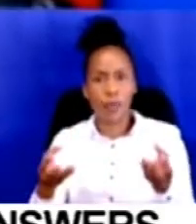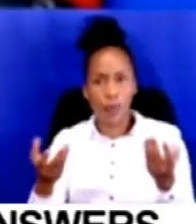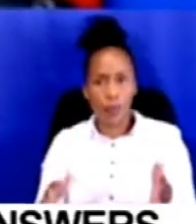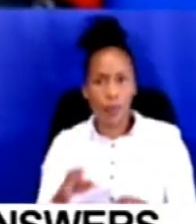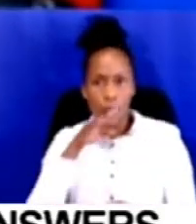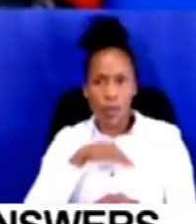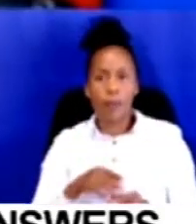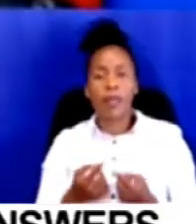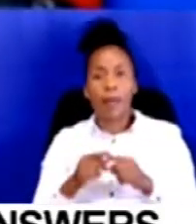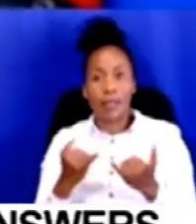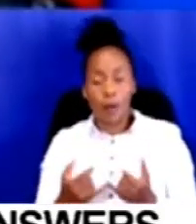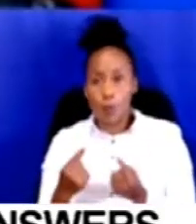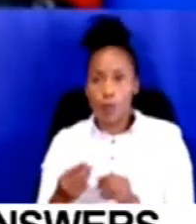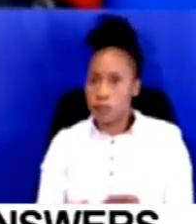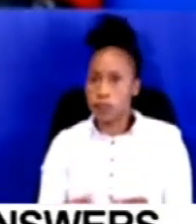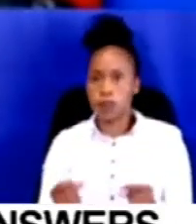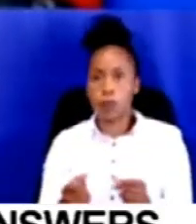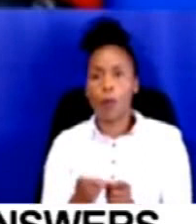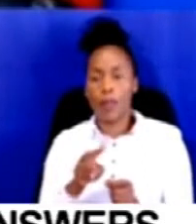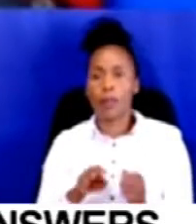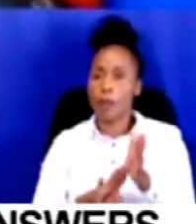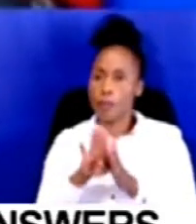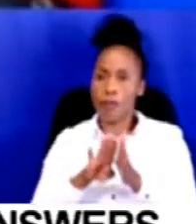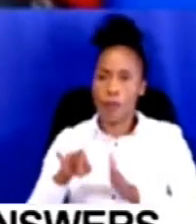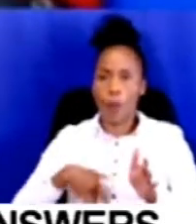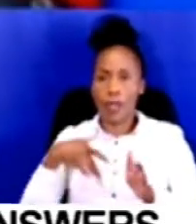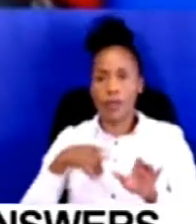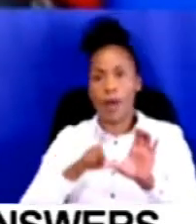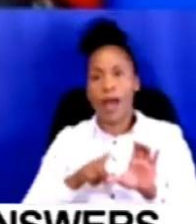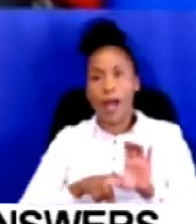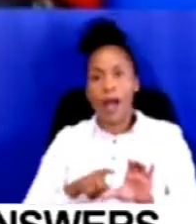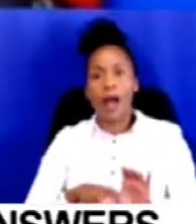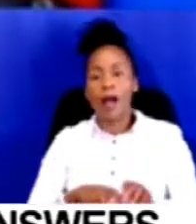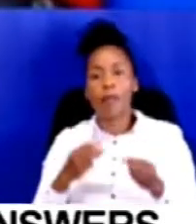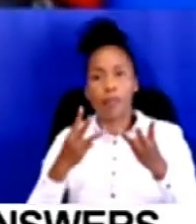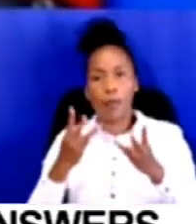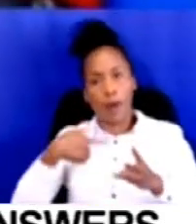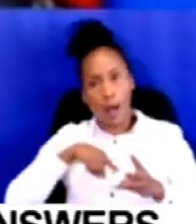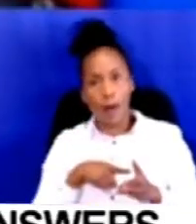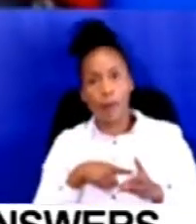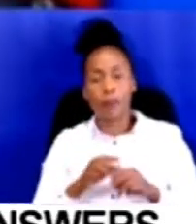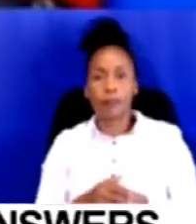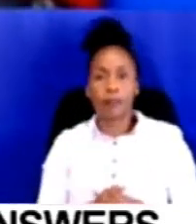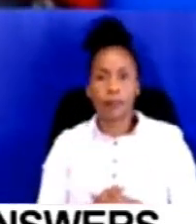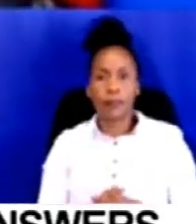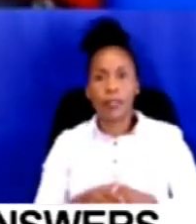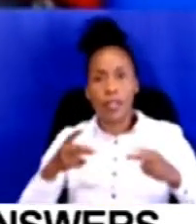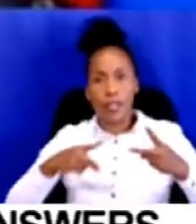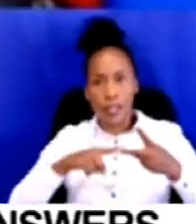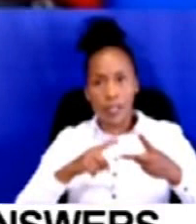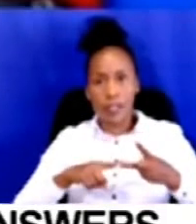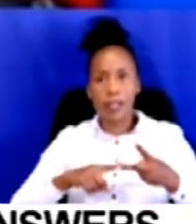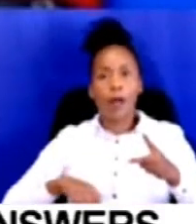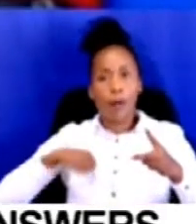to improve the quality of life of all our people. Secondly, we reaffirm that all municipalities remain